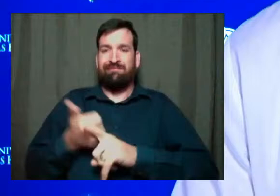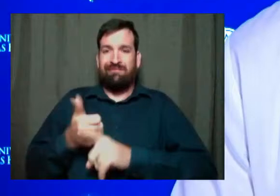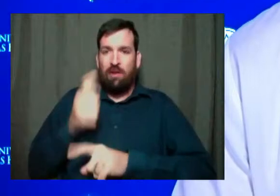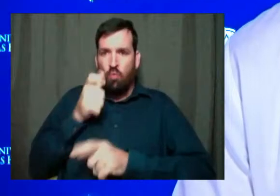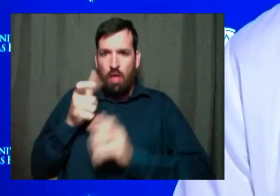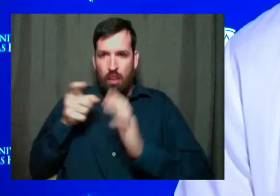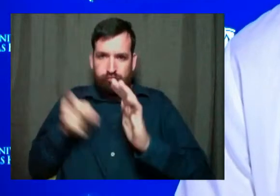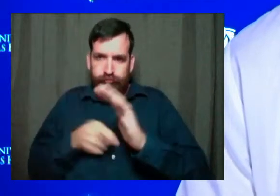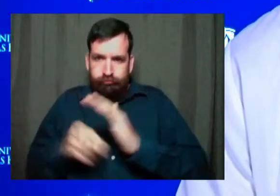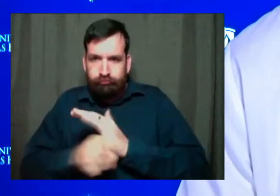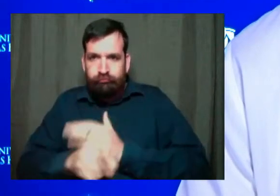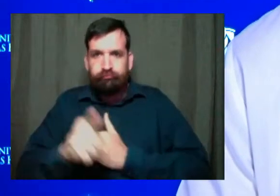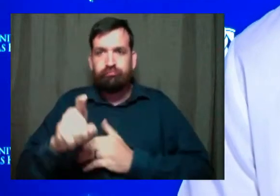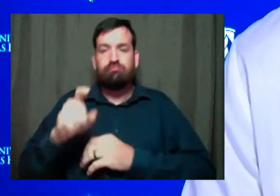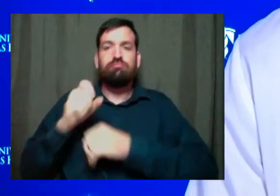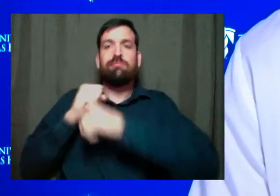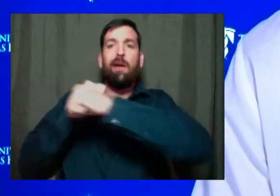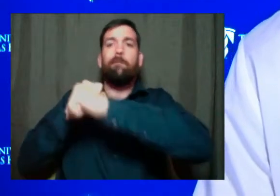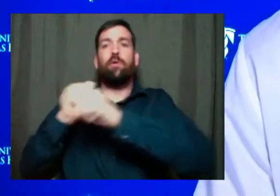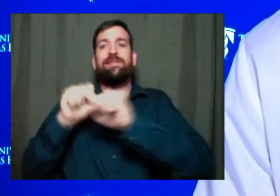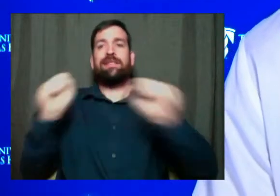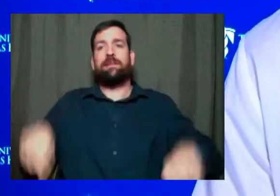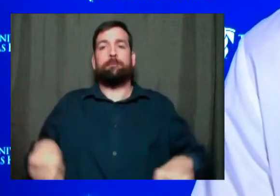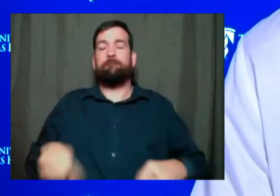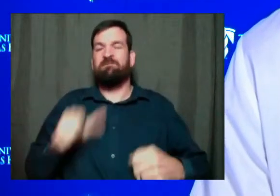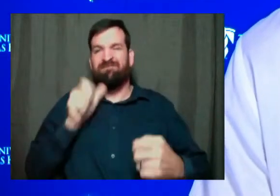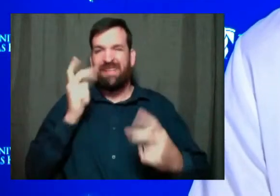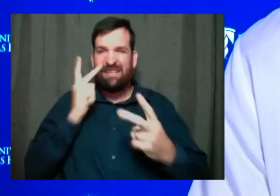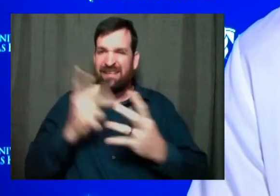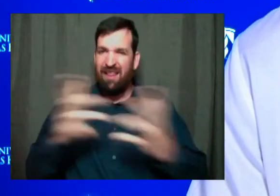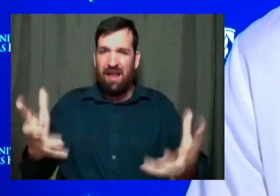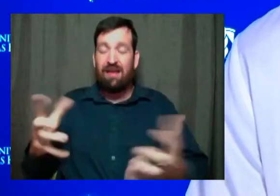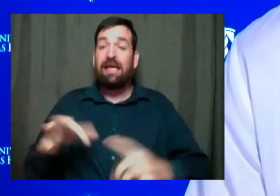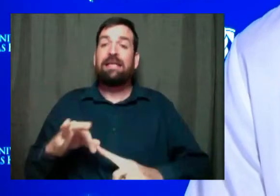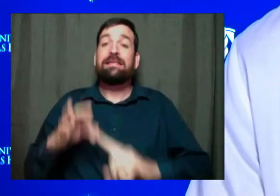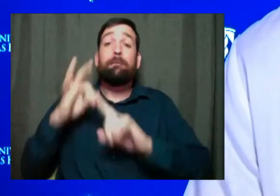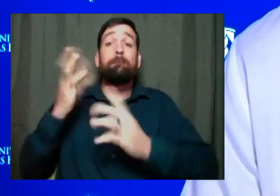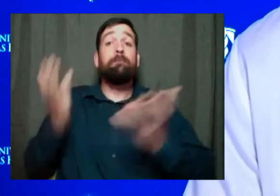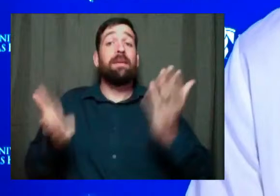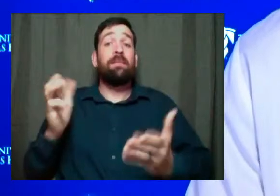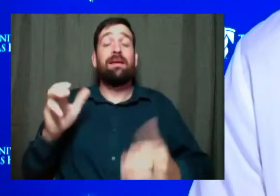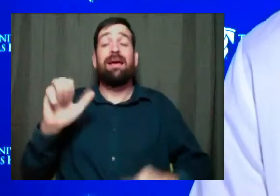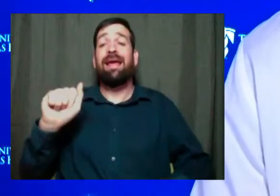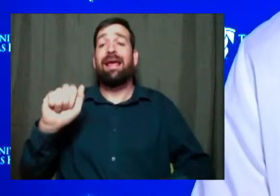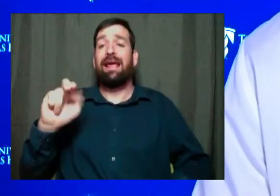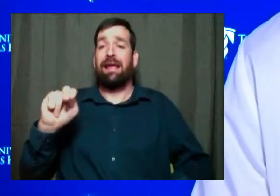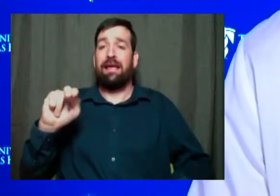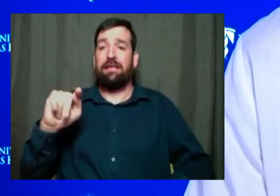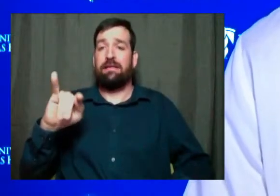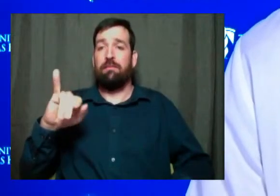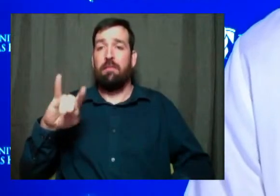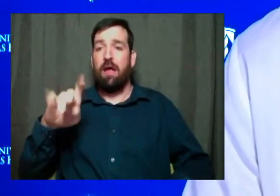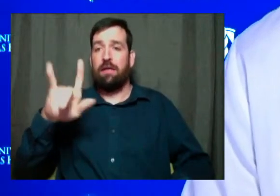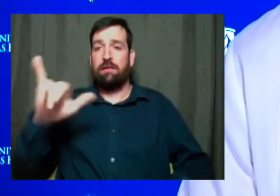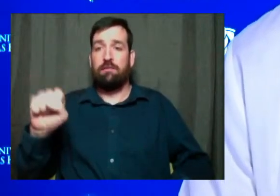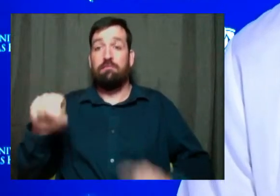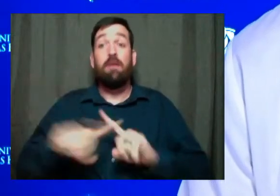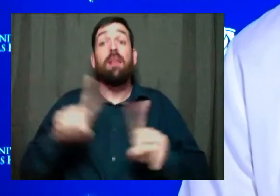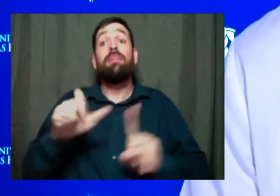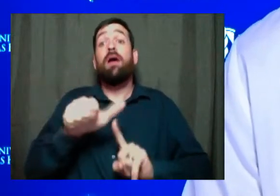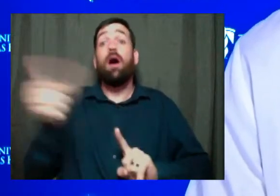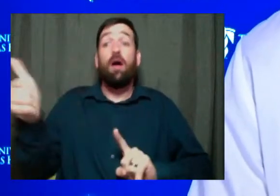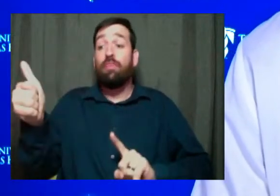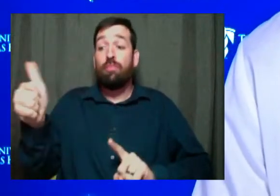system. Haven't really seen much about what they're talking about other than maybe the antibody immune system, but we know in all of the other variants that there are